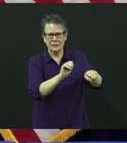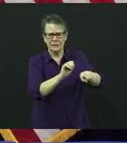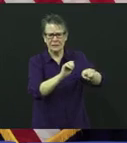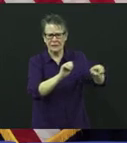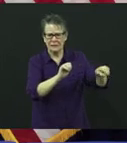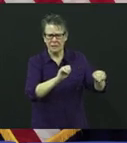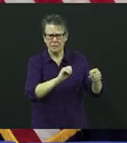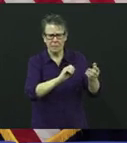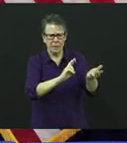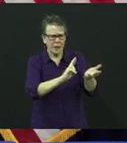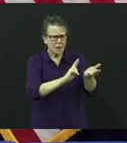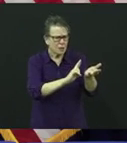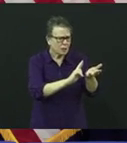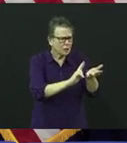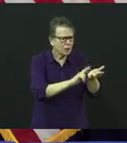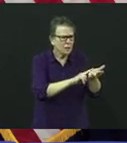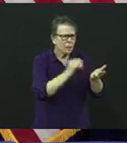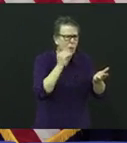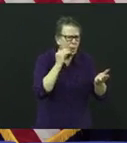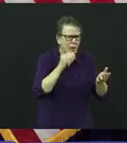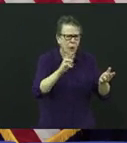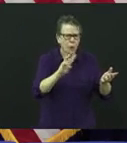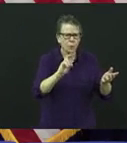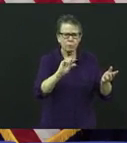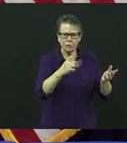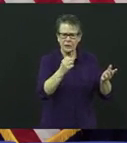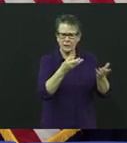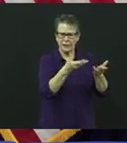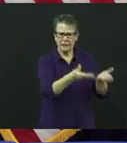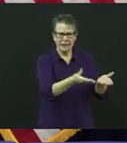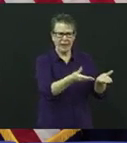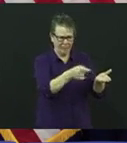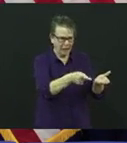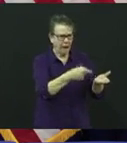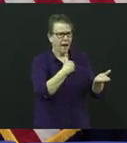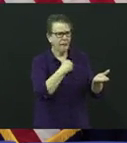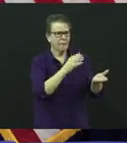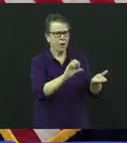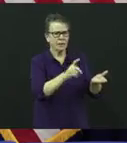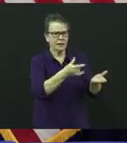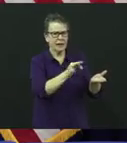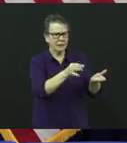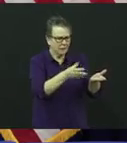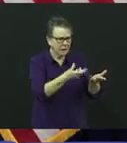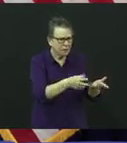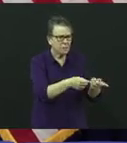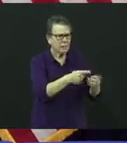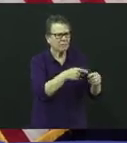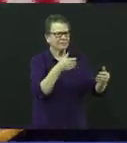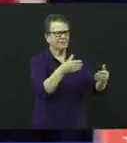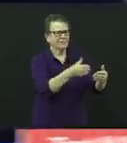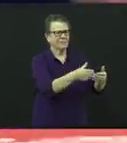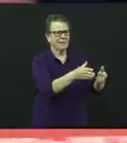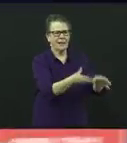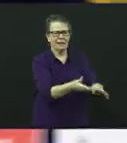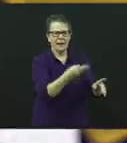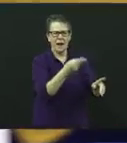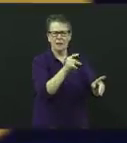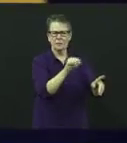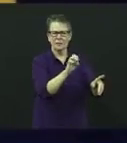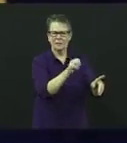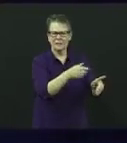people home for their final journey. Pat, I meant to ask you, troopers testing positive, what's that look like? Just right